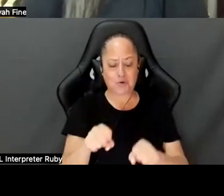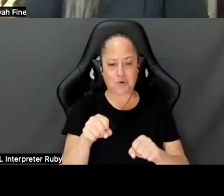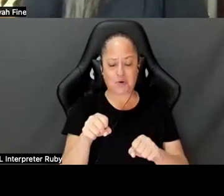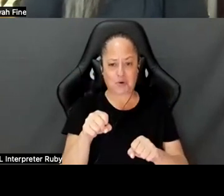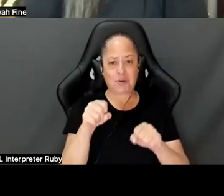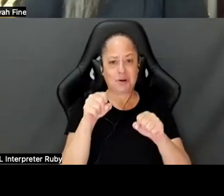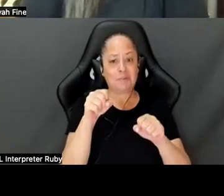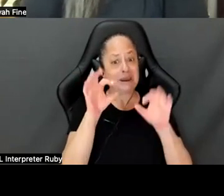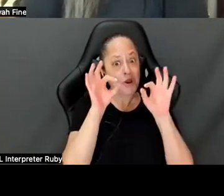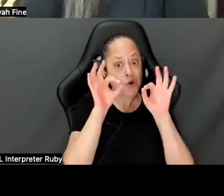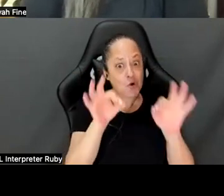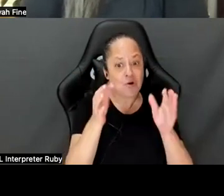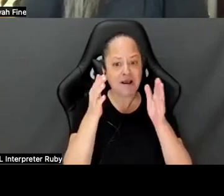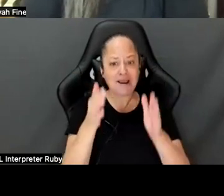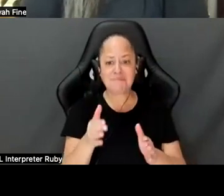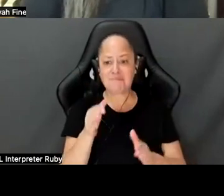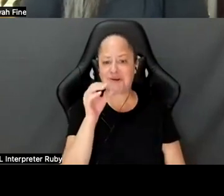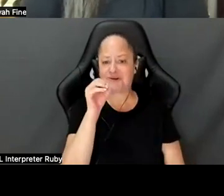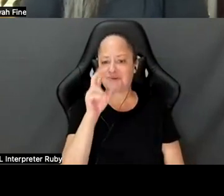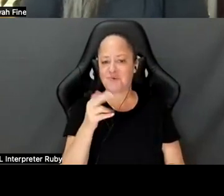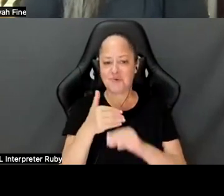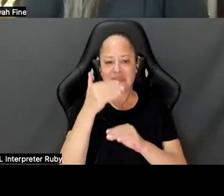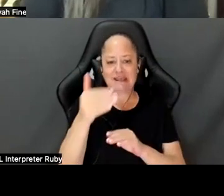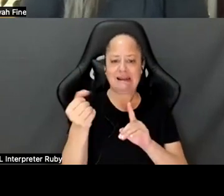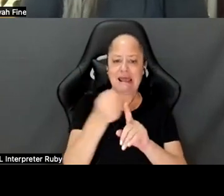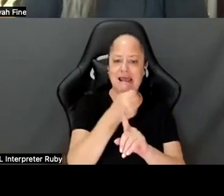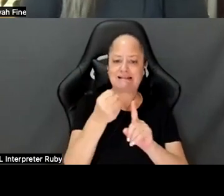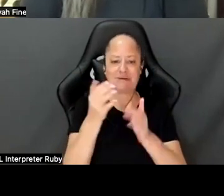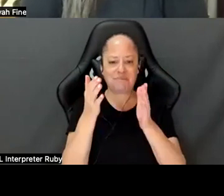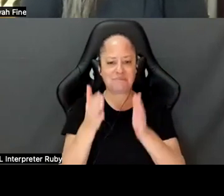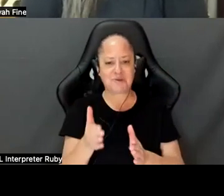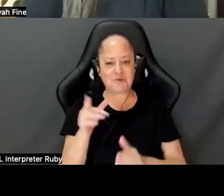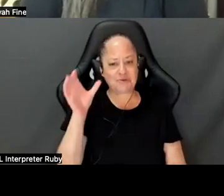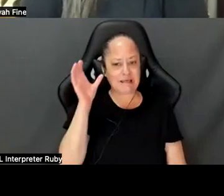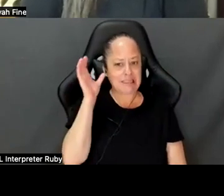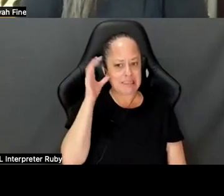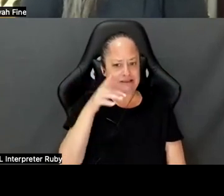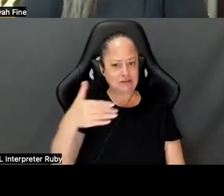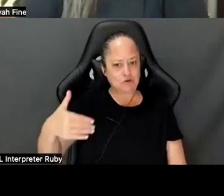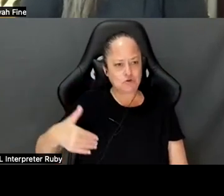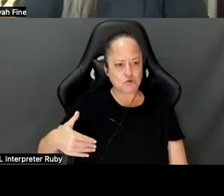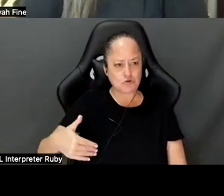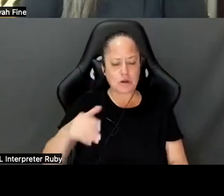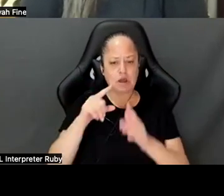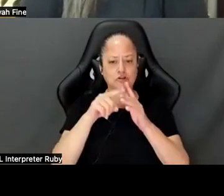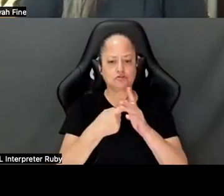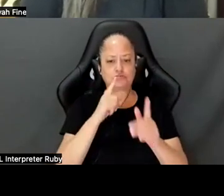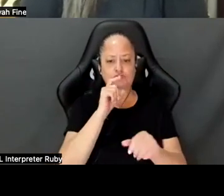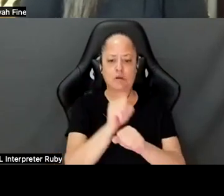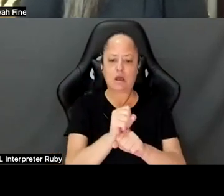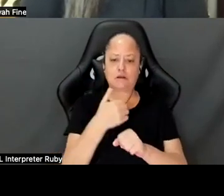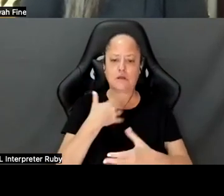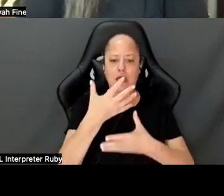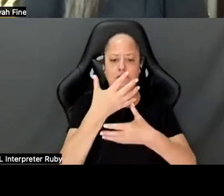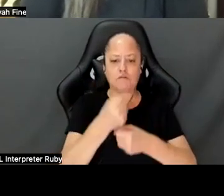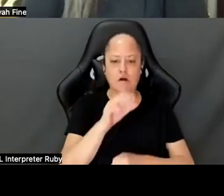be a great person, or they could be the next abuser type of thing. So listening to your gut and starting to actually have confidence in